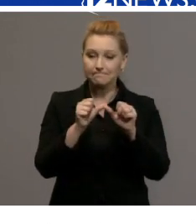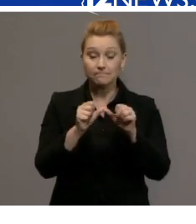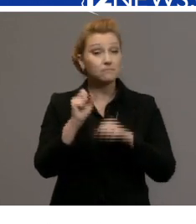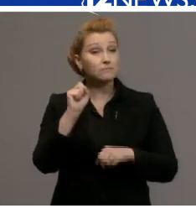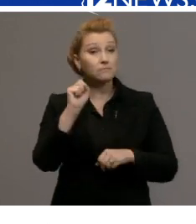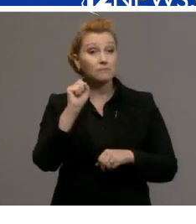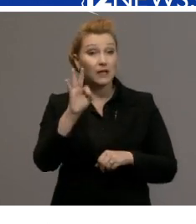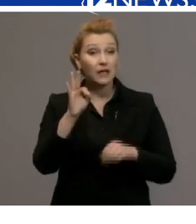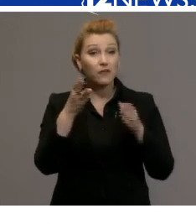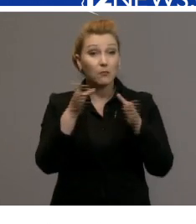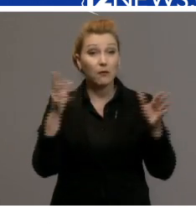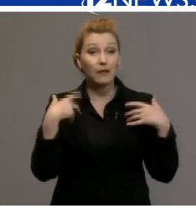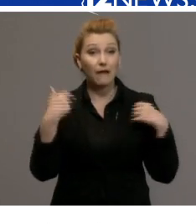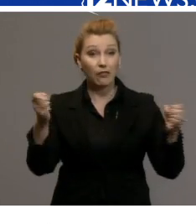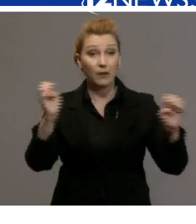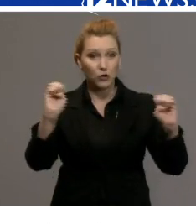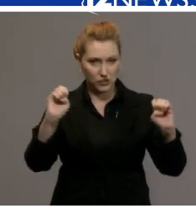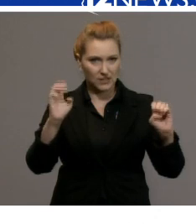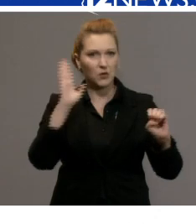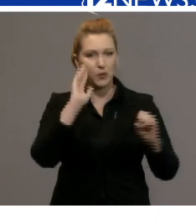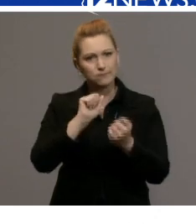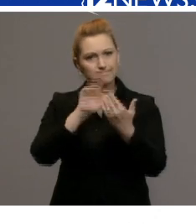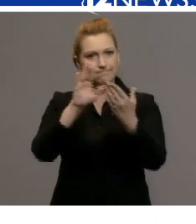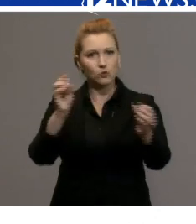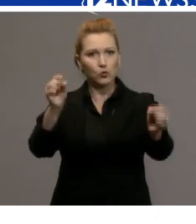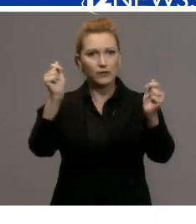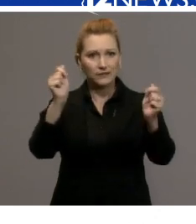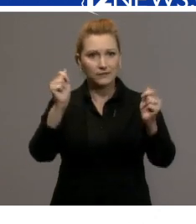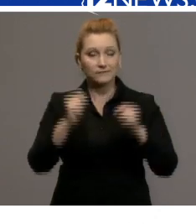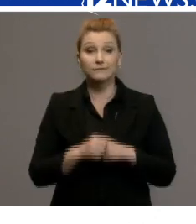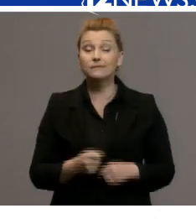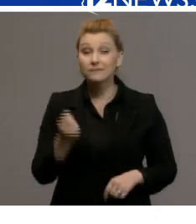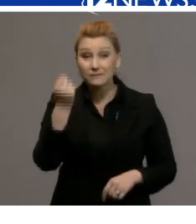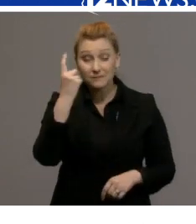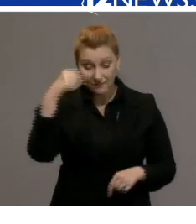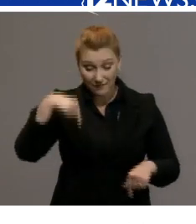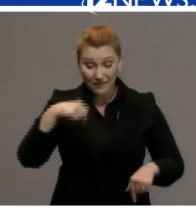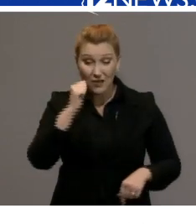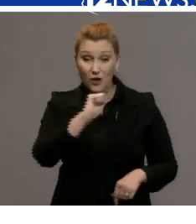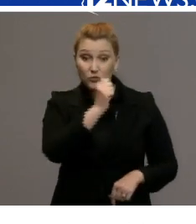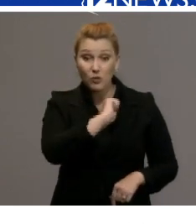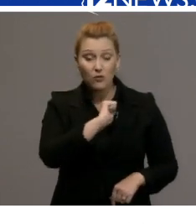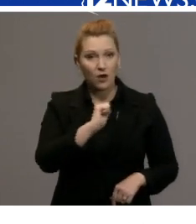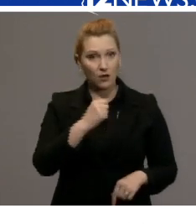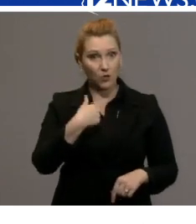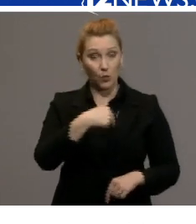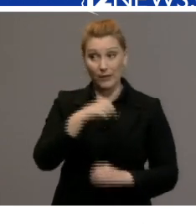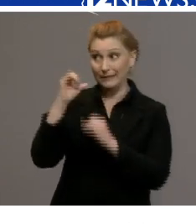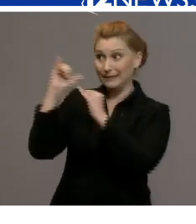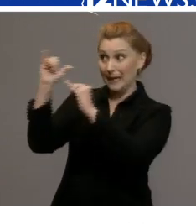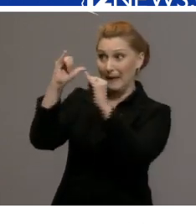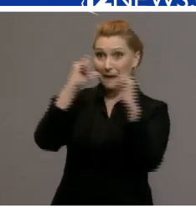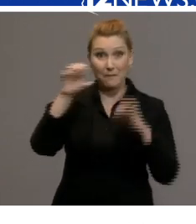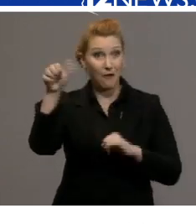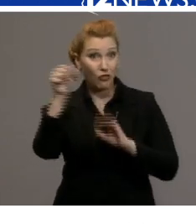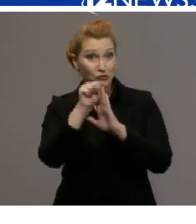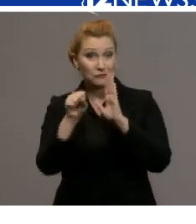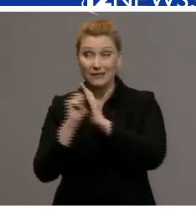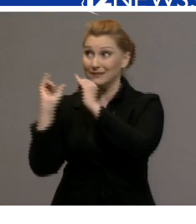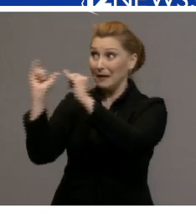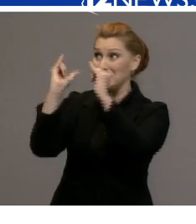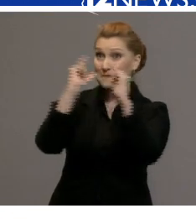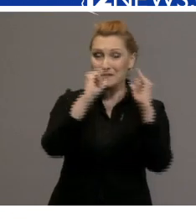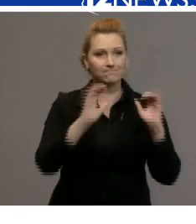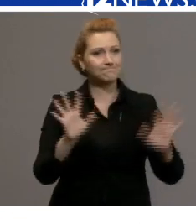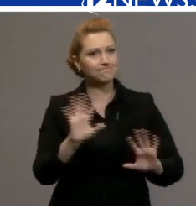our timing has been later because our situation has been different than what you're seeing in other states, and it